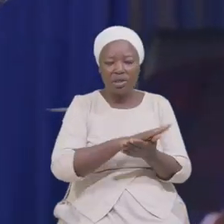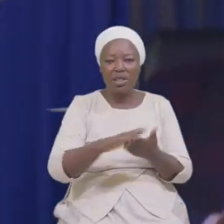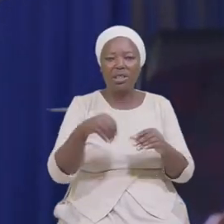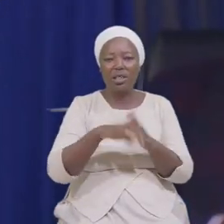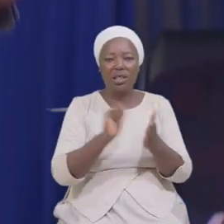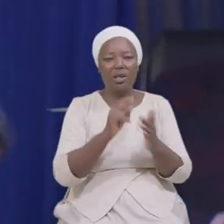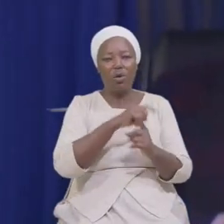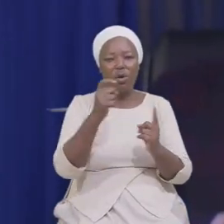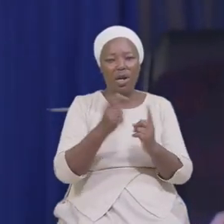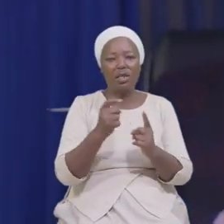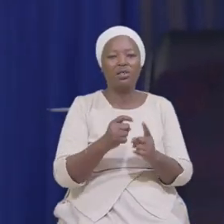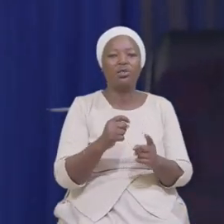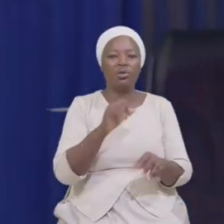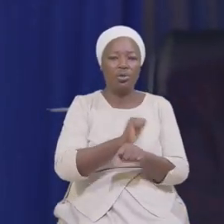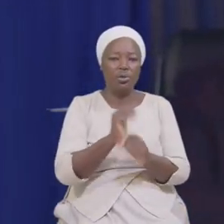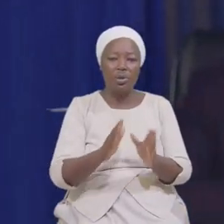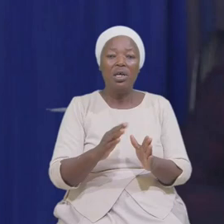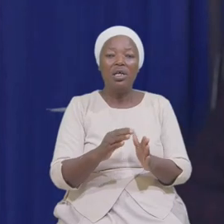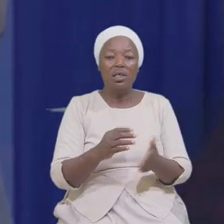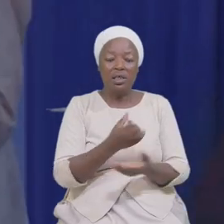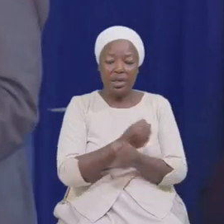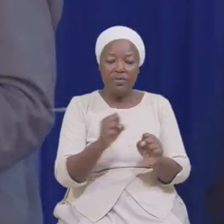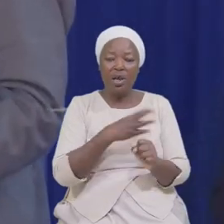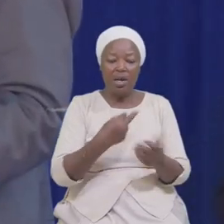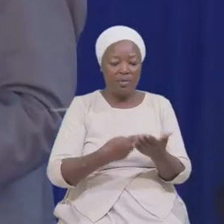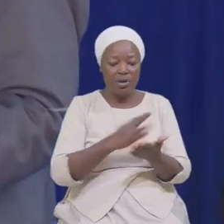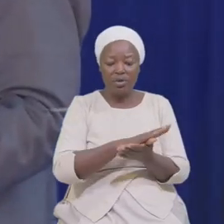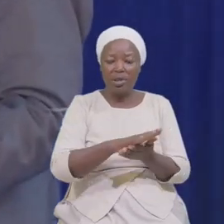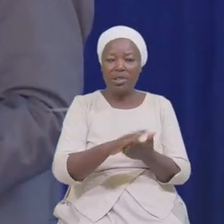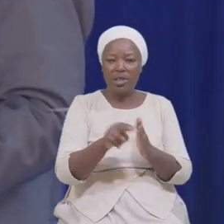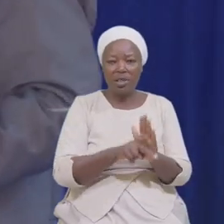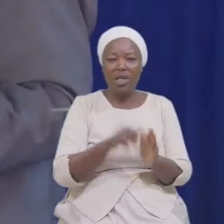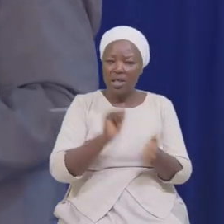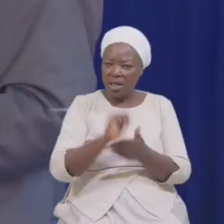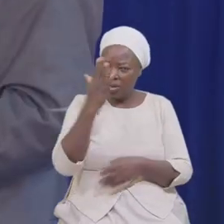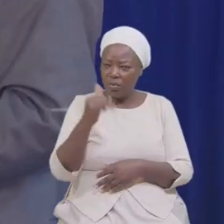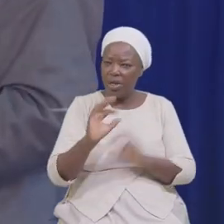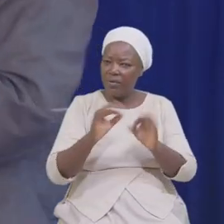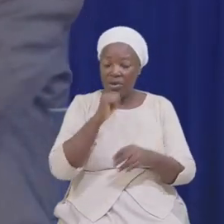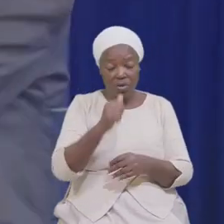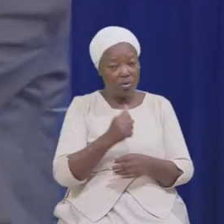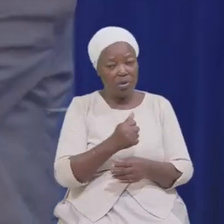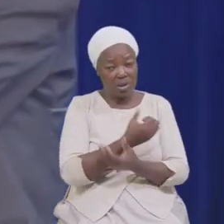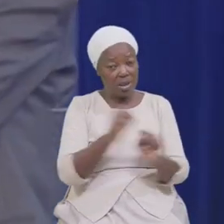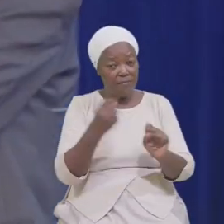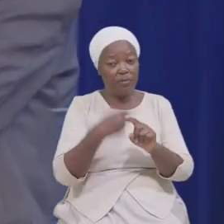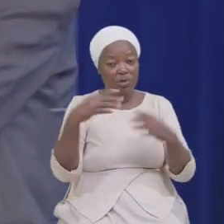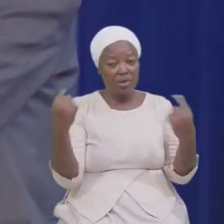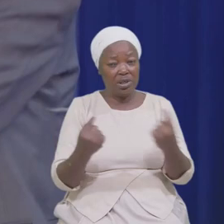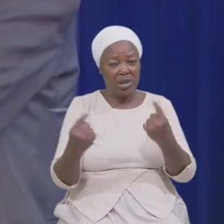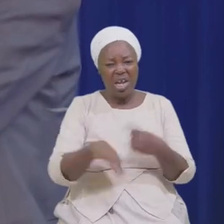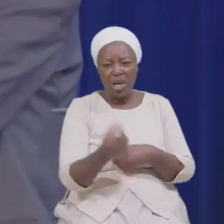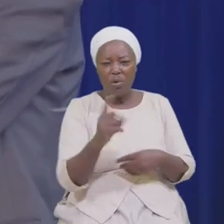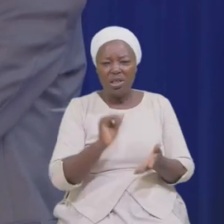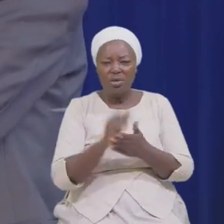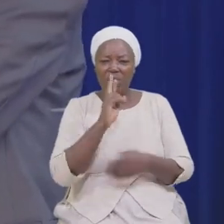cornerstone. Salvation and righteousness. That's why if you have not been saved, whoever you are, you come to that